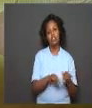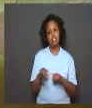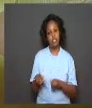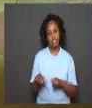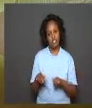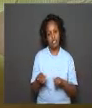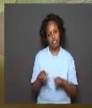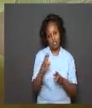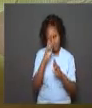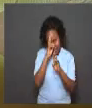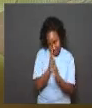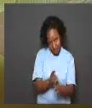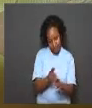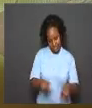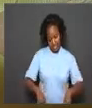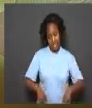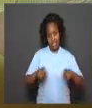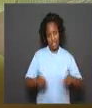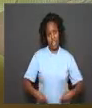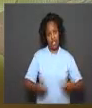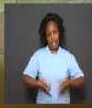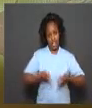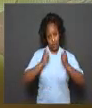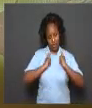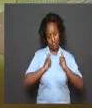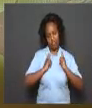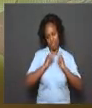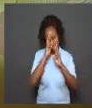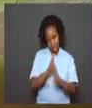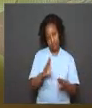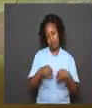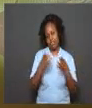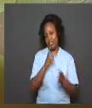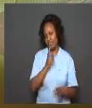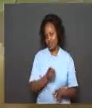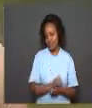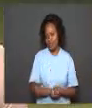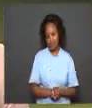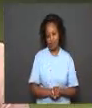having respect for life and the importance of dignity.